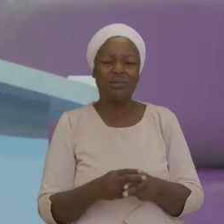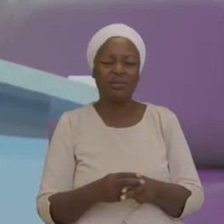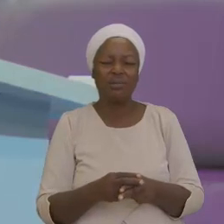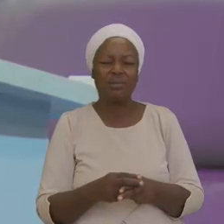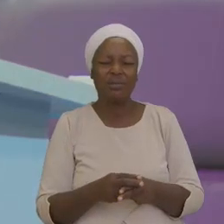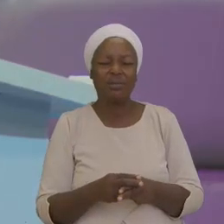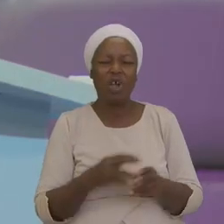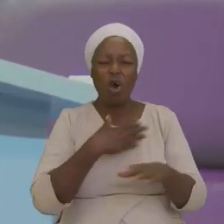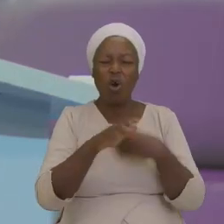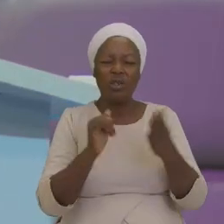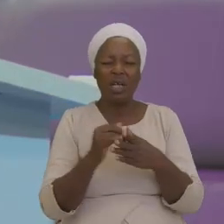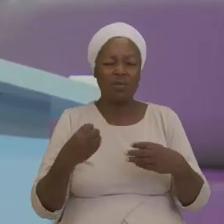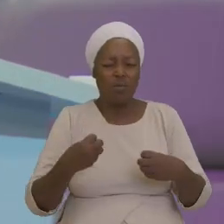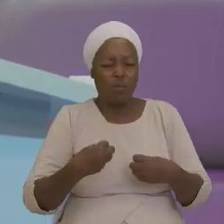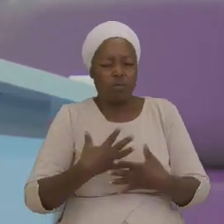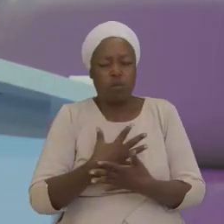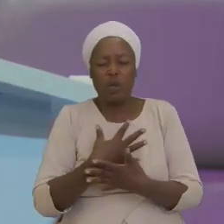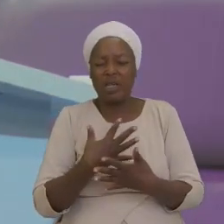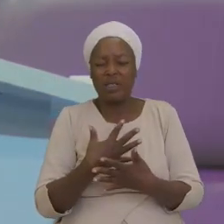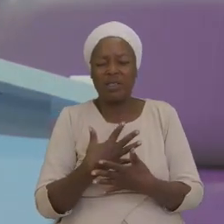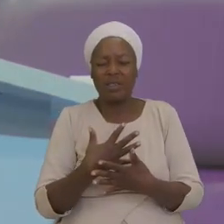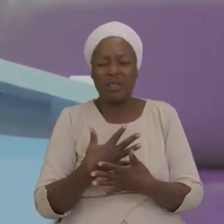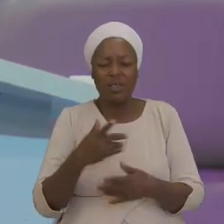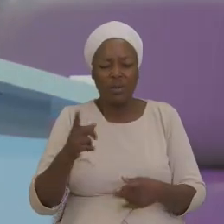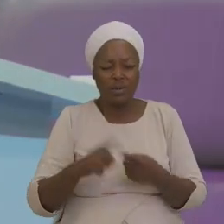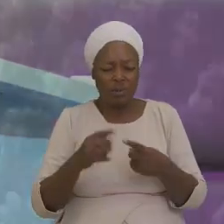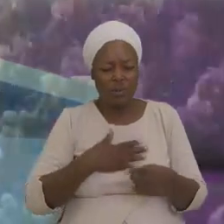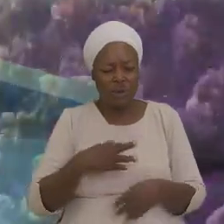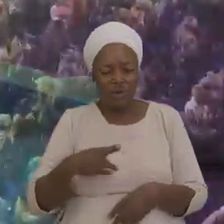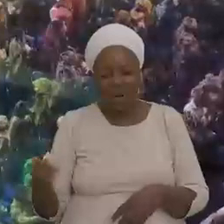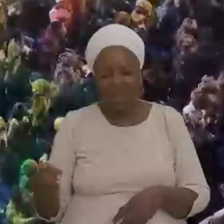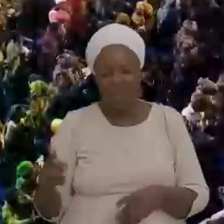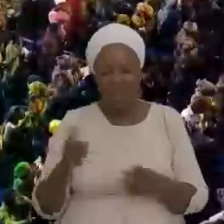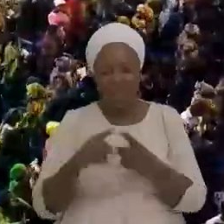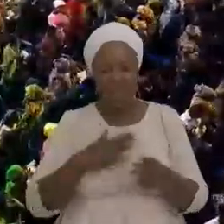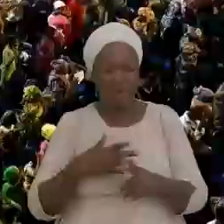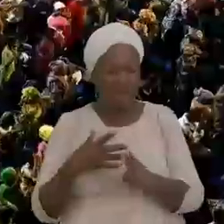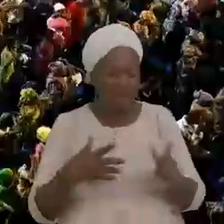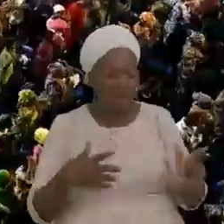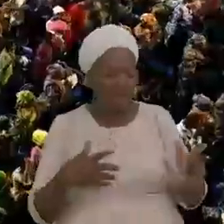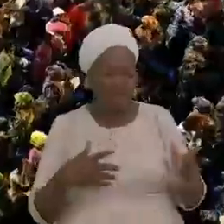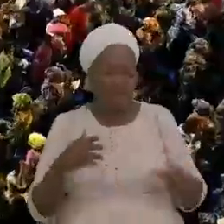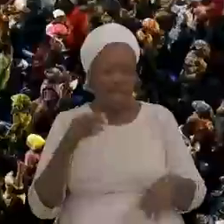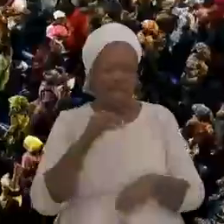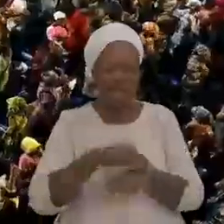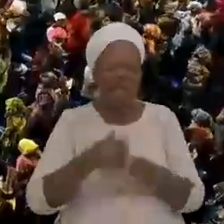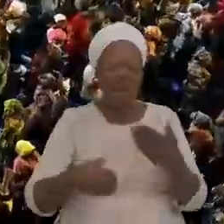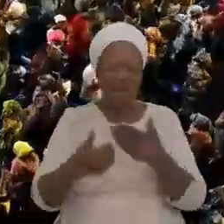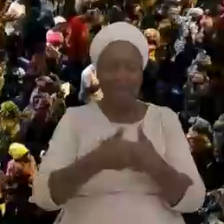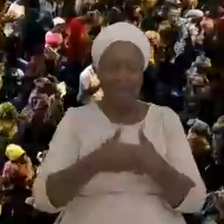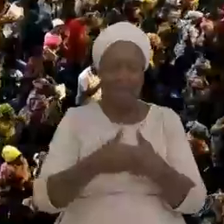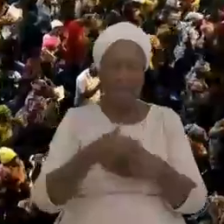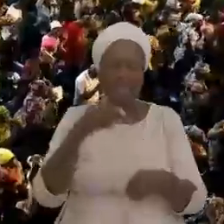All that swelling to my right, to my left, at the back, in